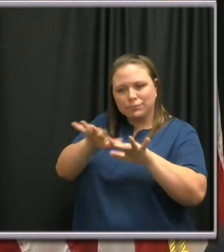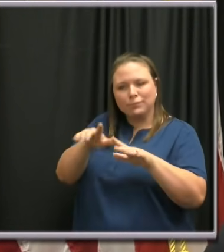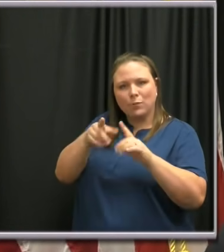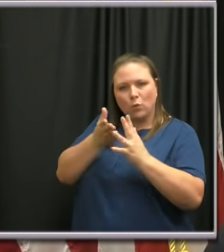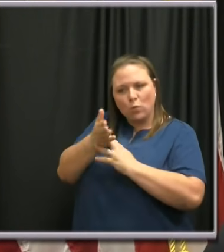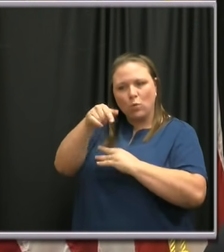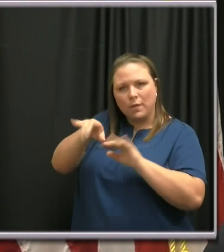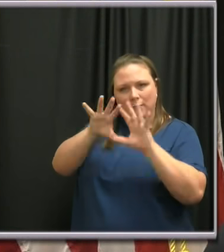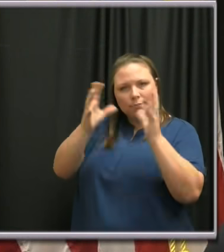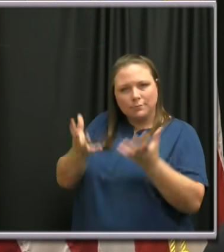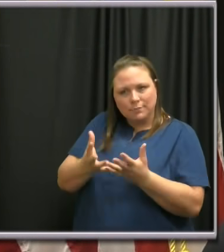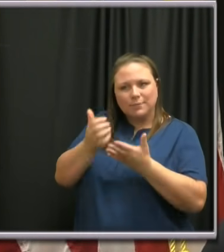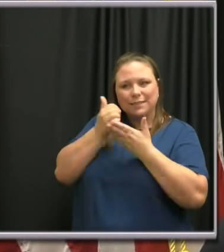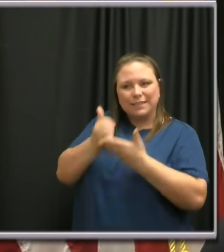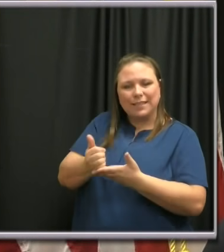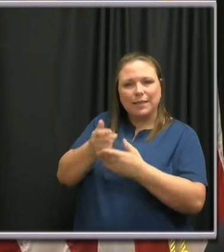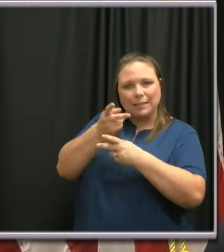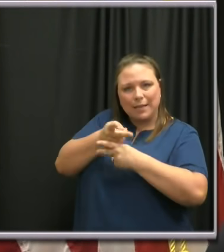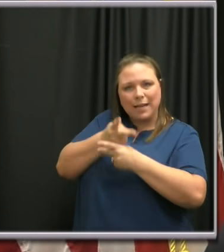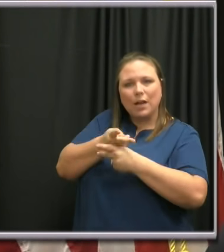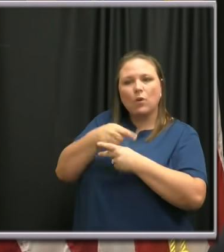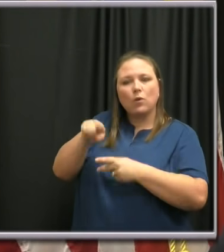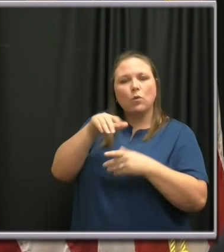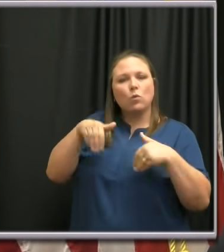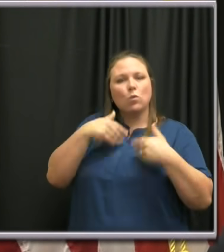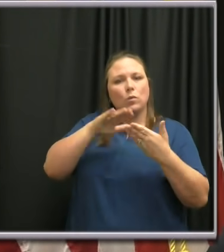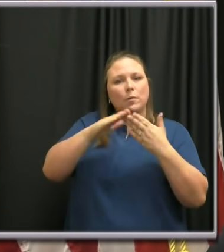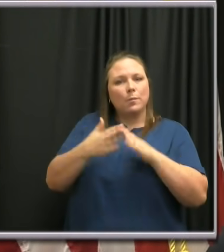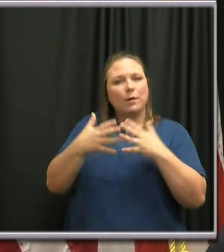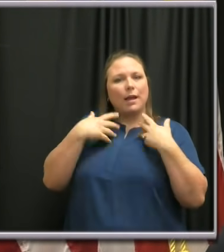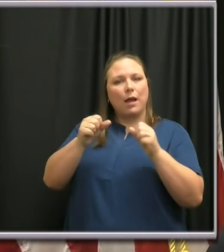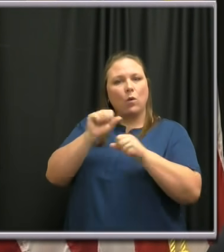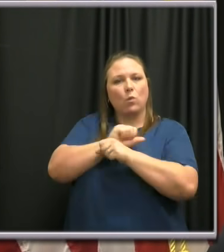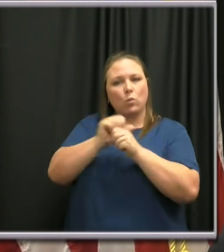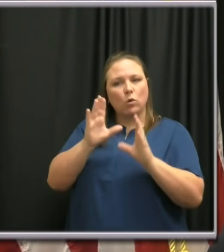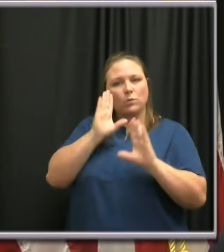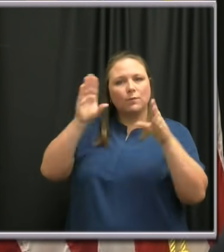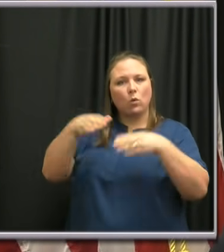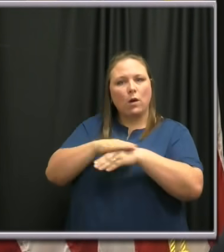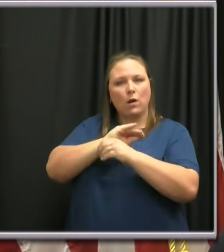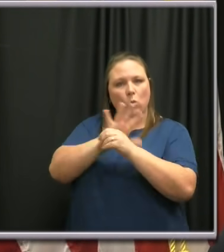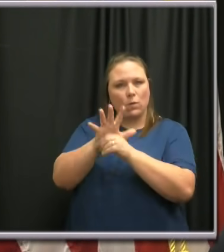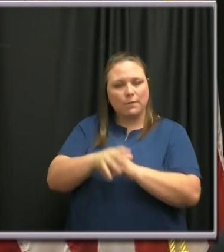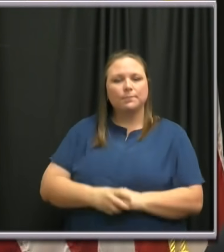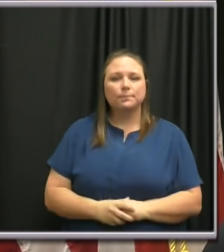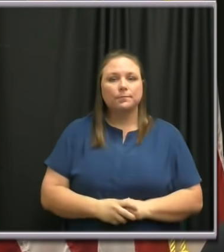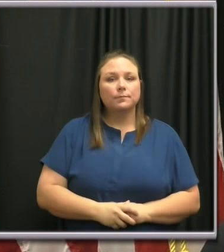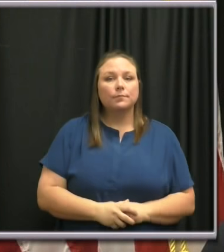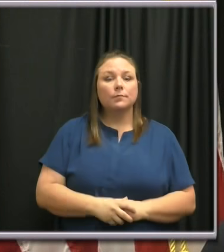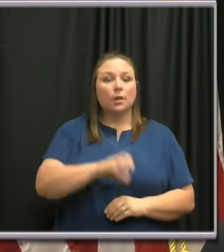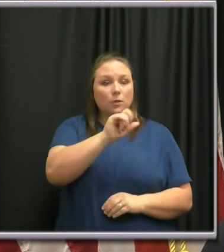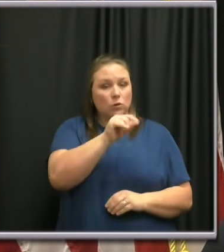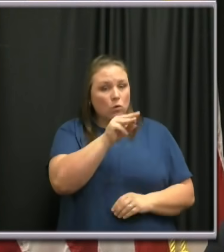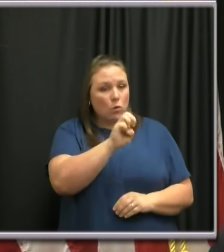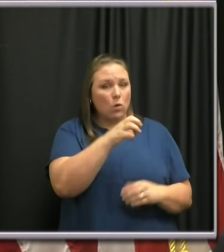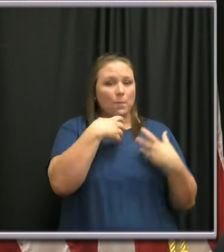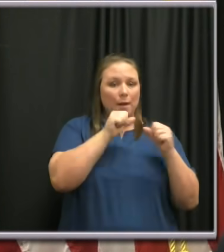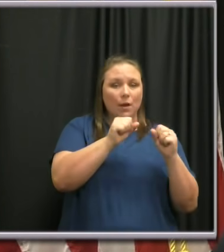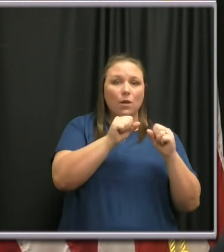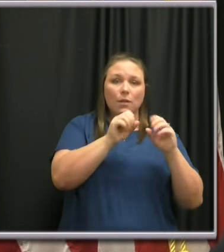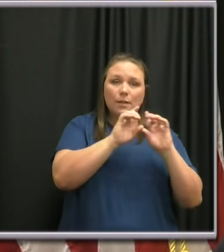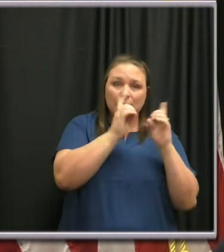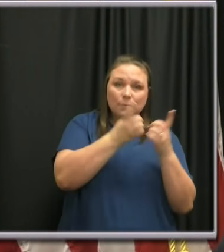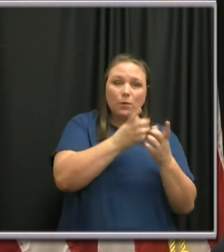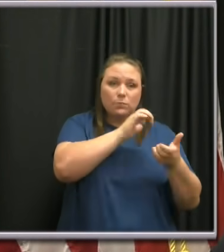and overseeing the work of these community health workers who will focus specifically on COVID cases. As Siloam and the health department